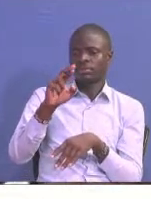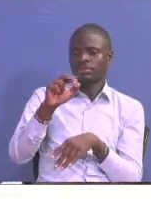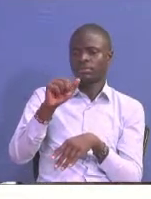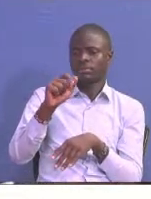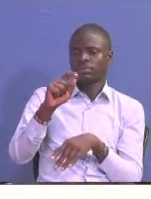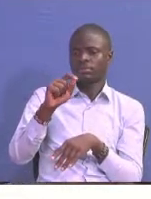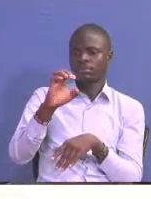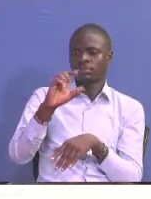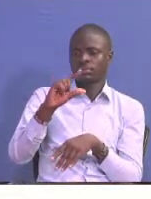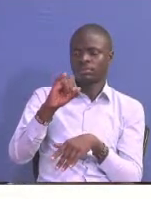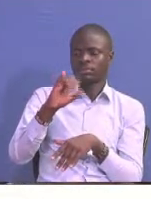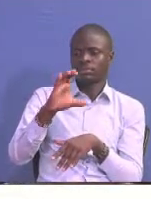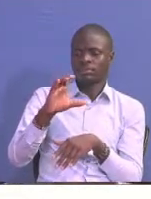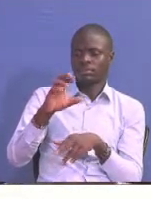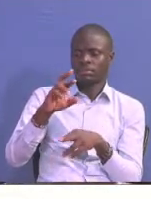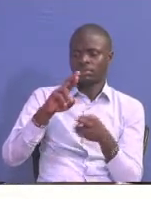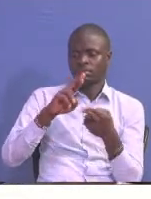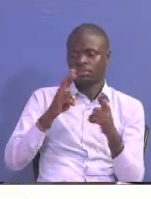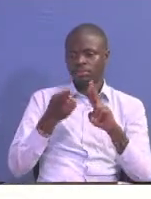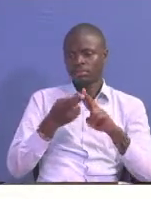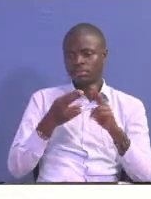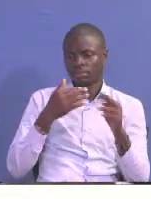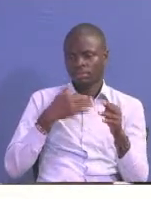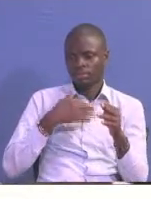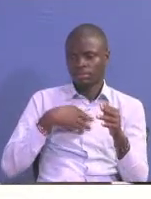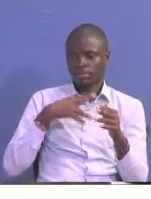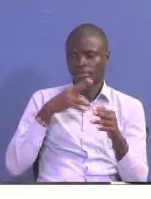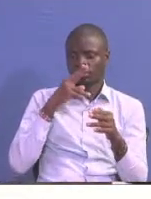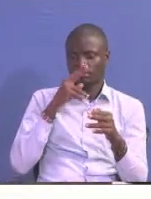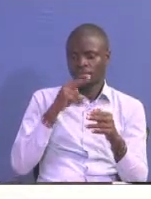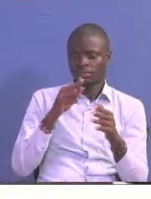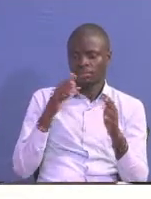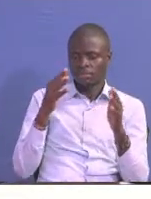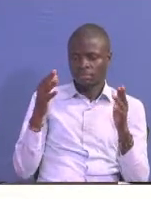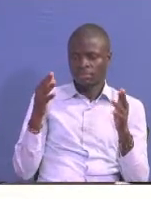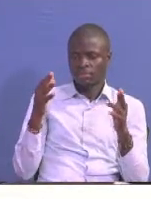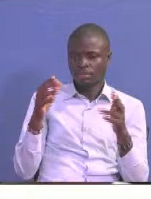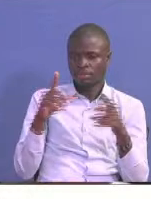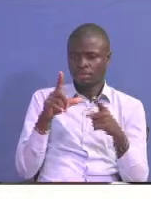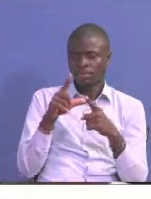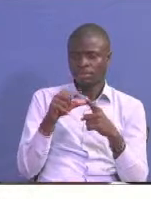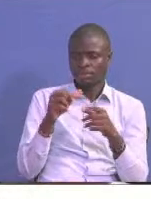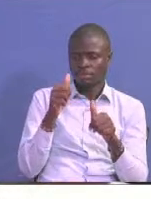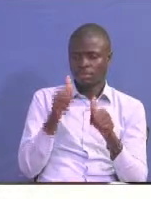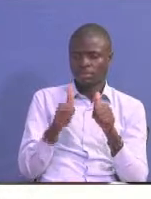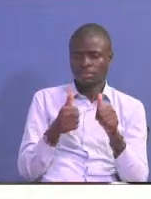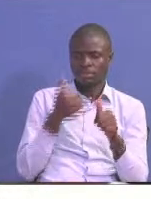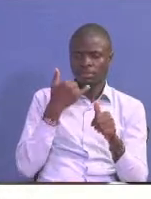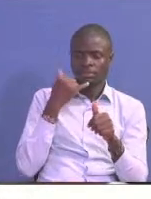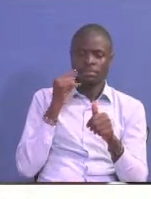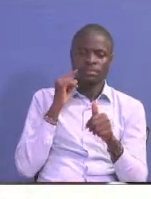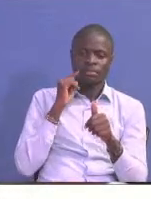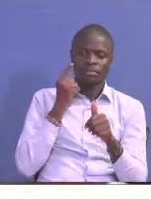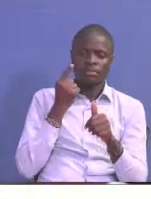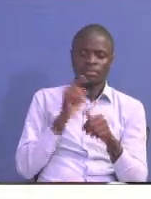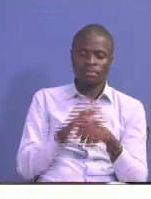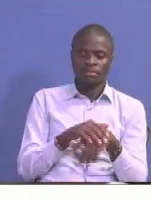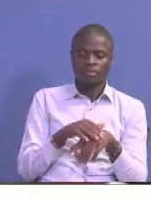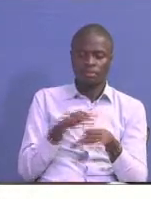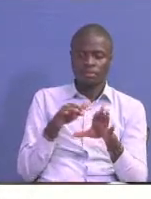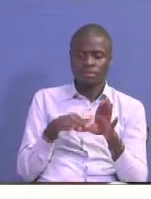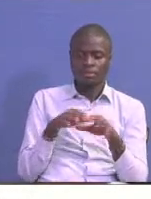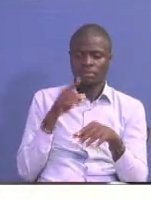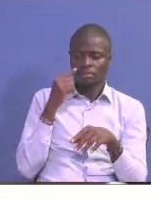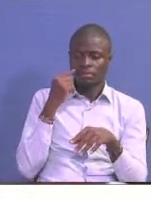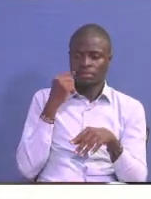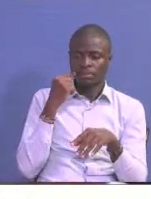word strategic has been a honorific term, which is very sweet in the